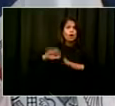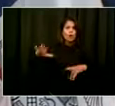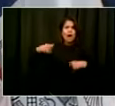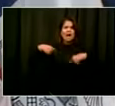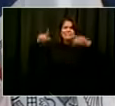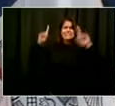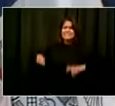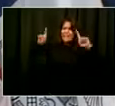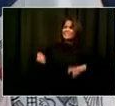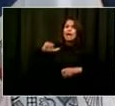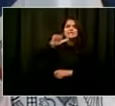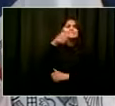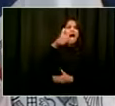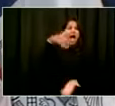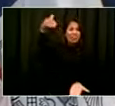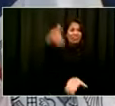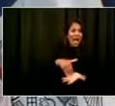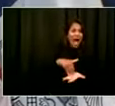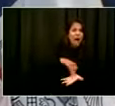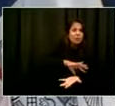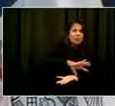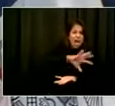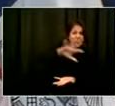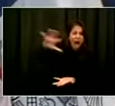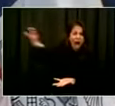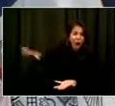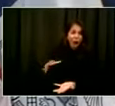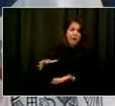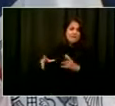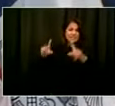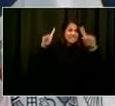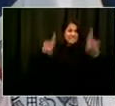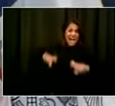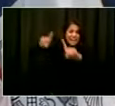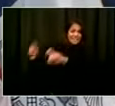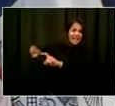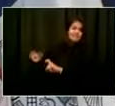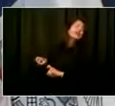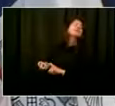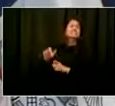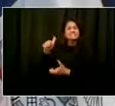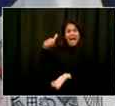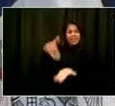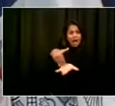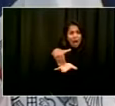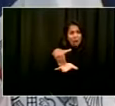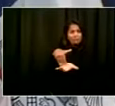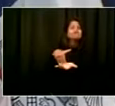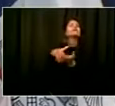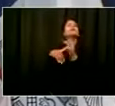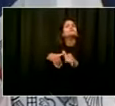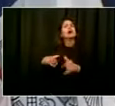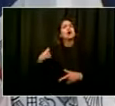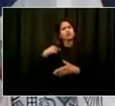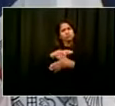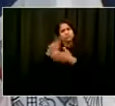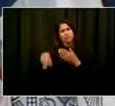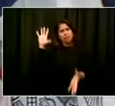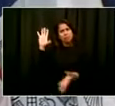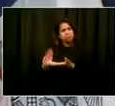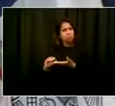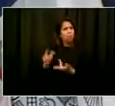rate. We're also encouraging families to go get tested outside of school and making that free and